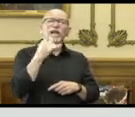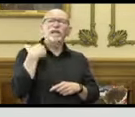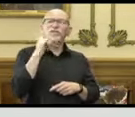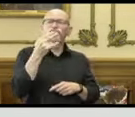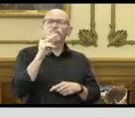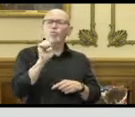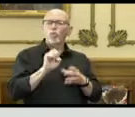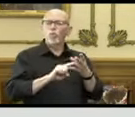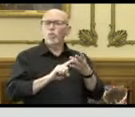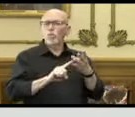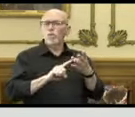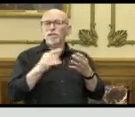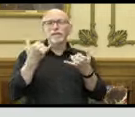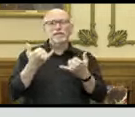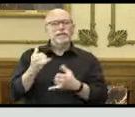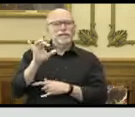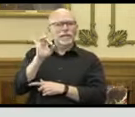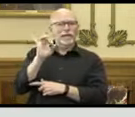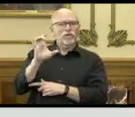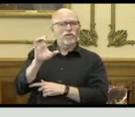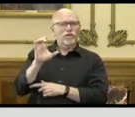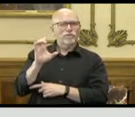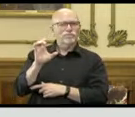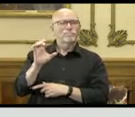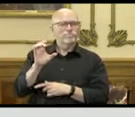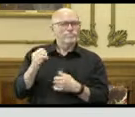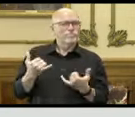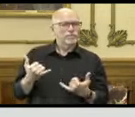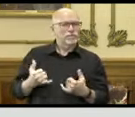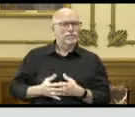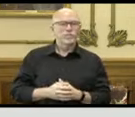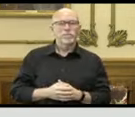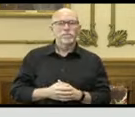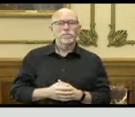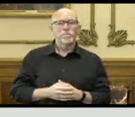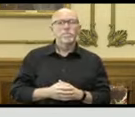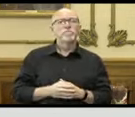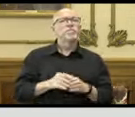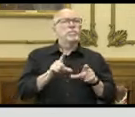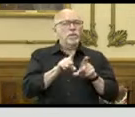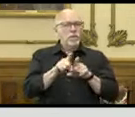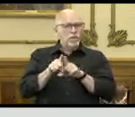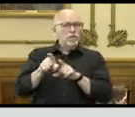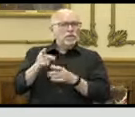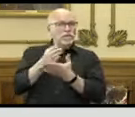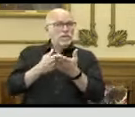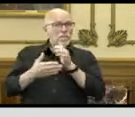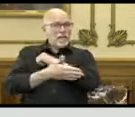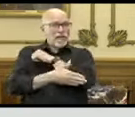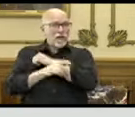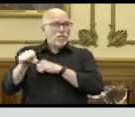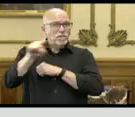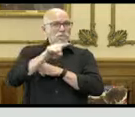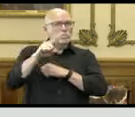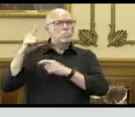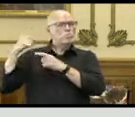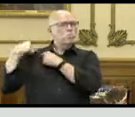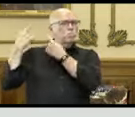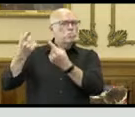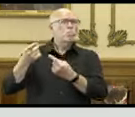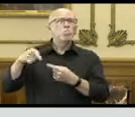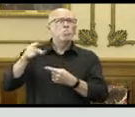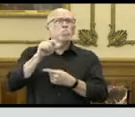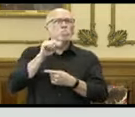June to about 800 where we are now. Also, some counties in the past that have